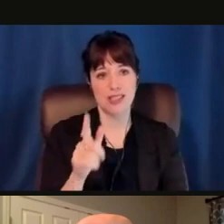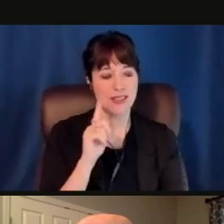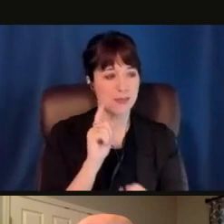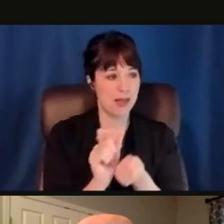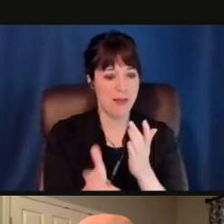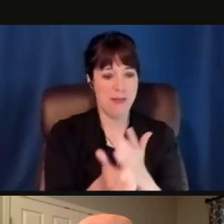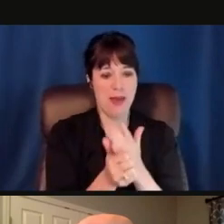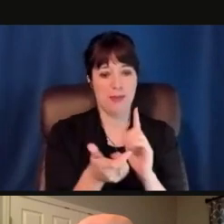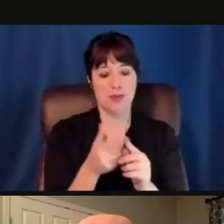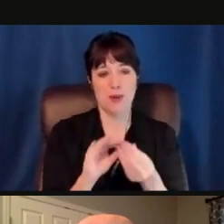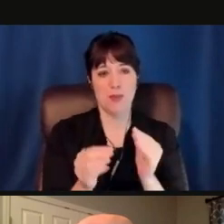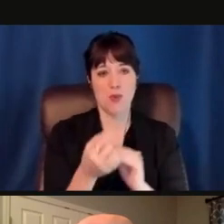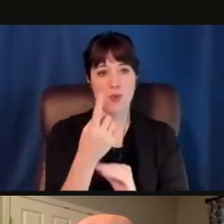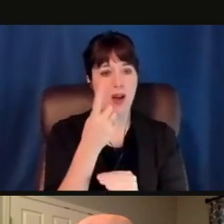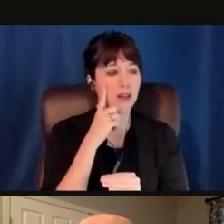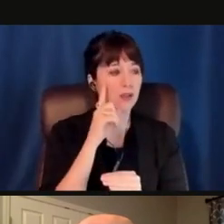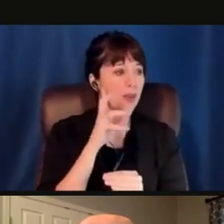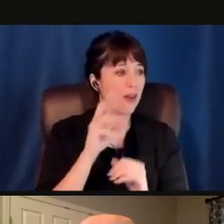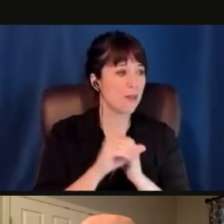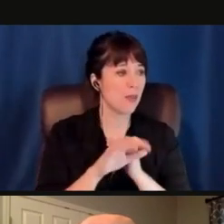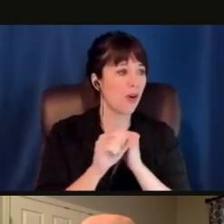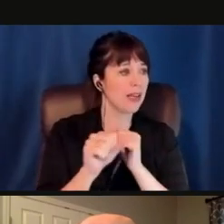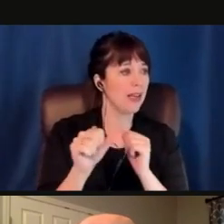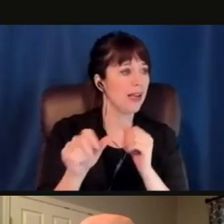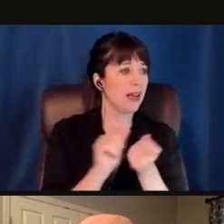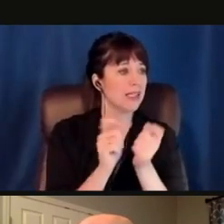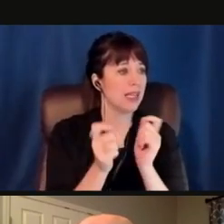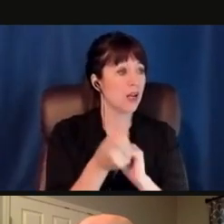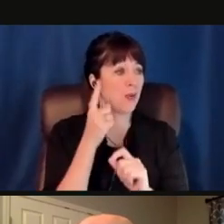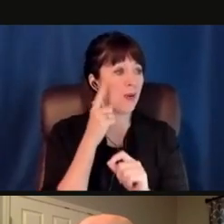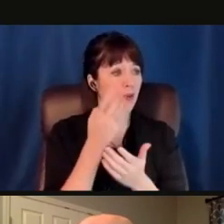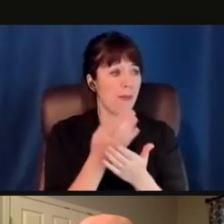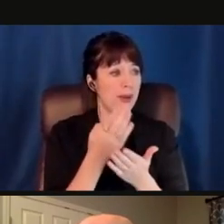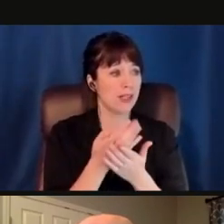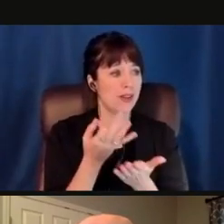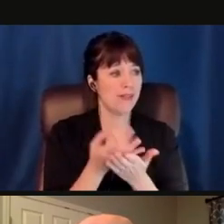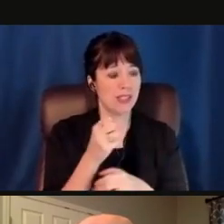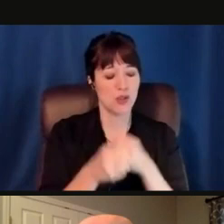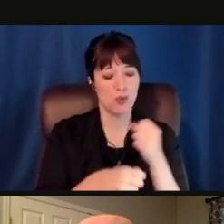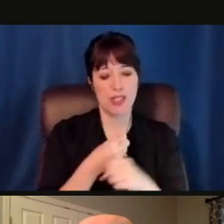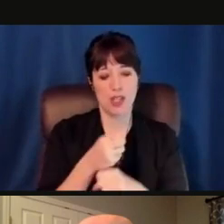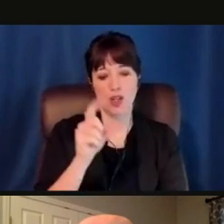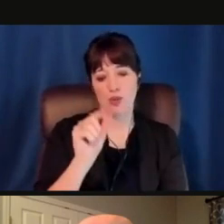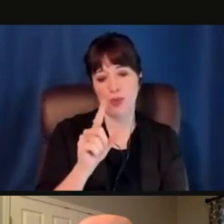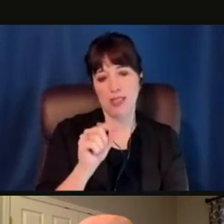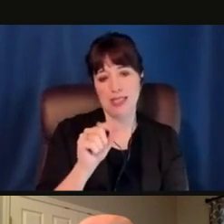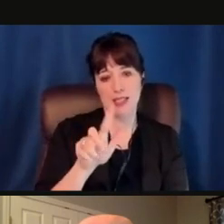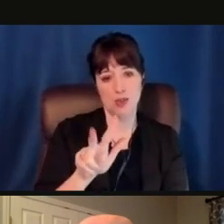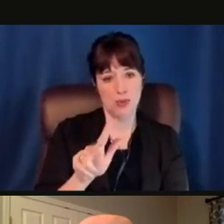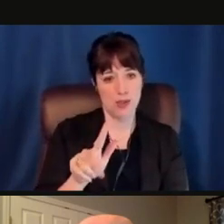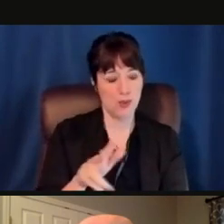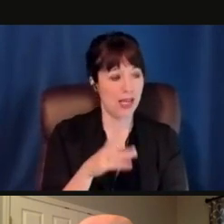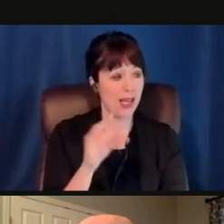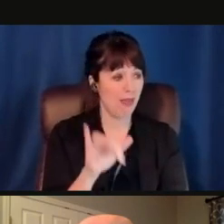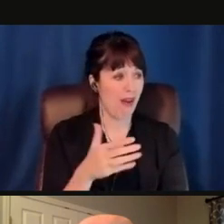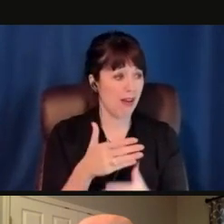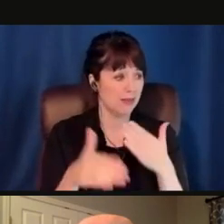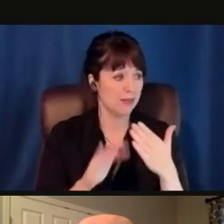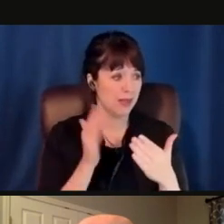November 2020 and Marketing Addendum and Budget for Fiscal Year 2023. And that concludes our consent